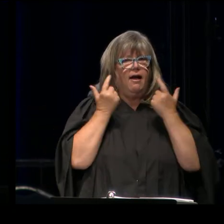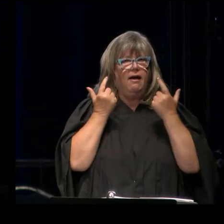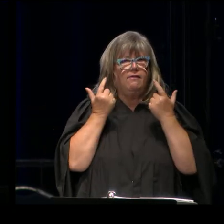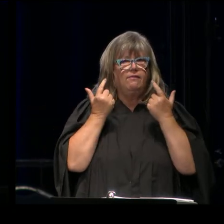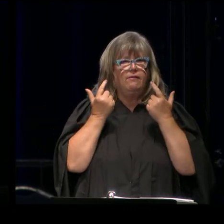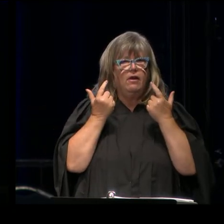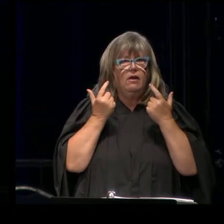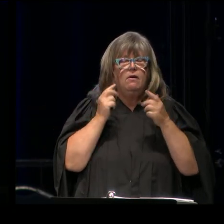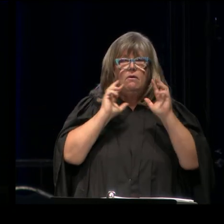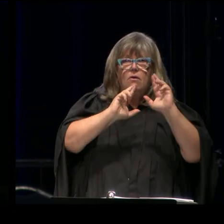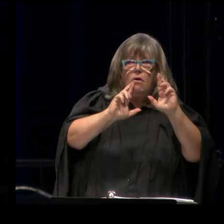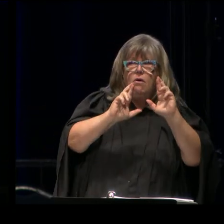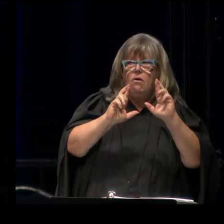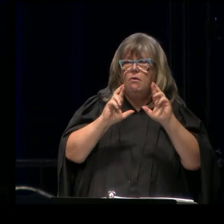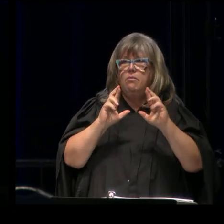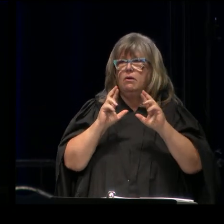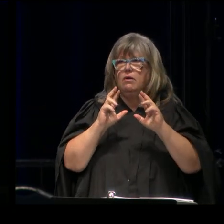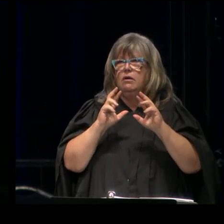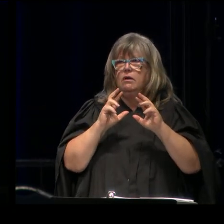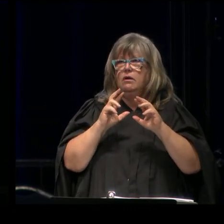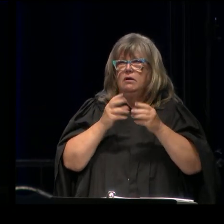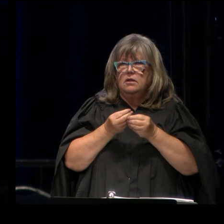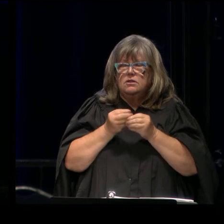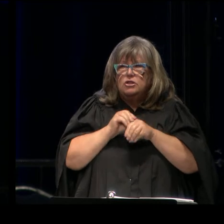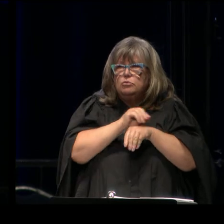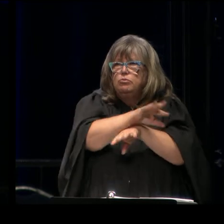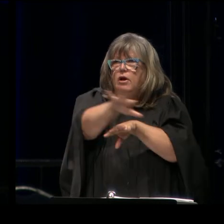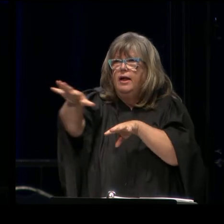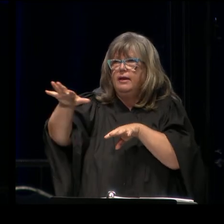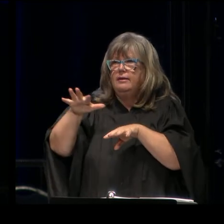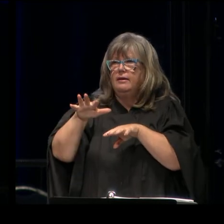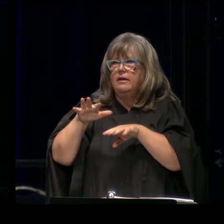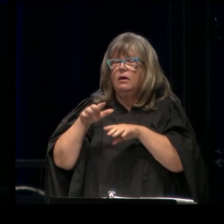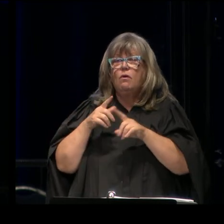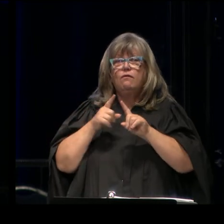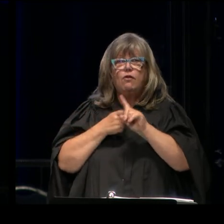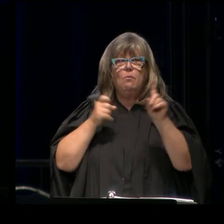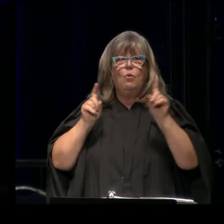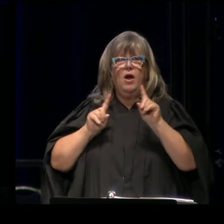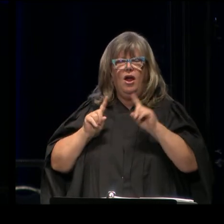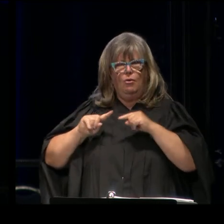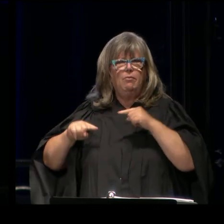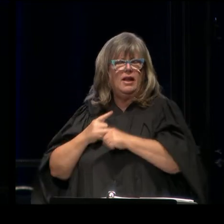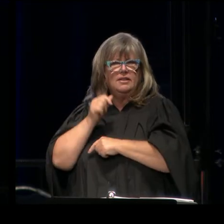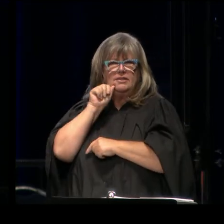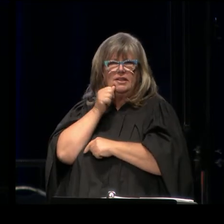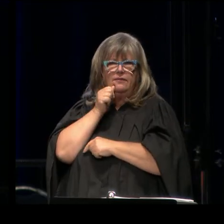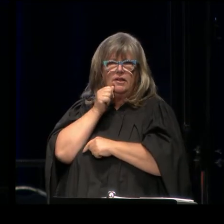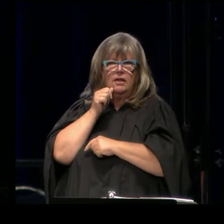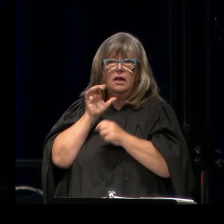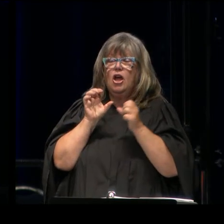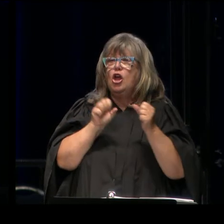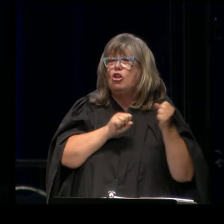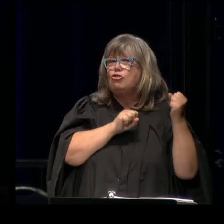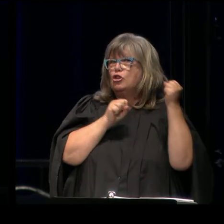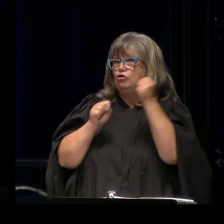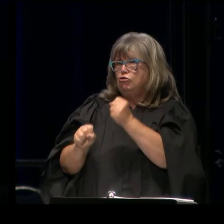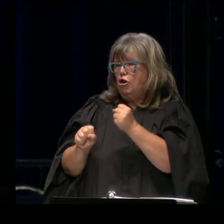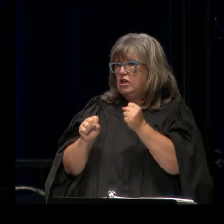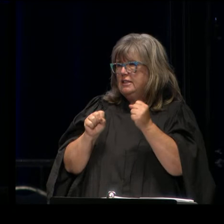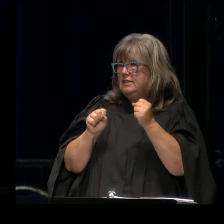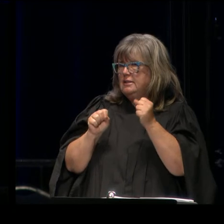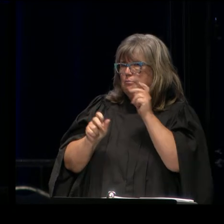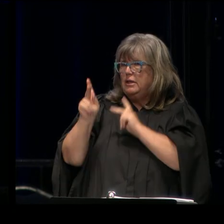and suffering. And the strongest members in any society are women.